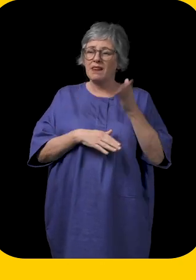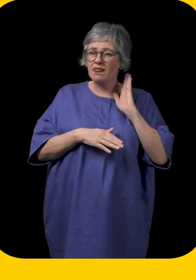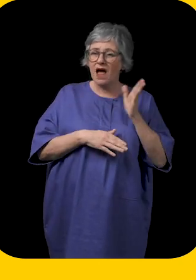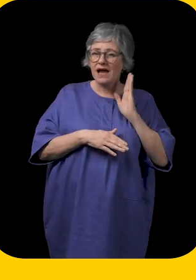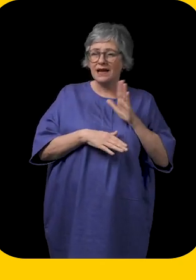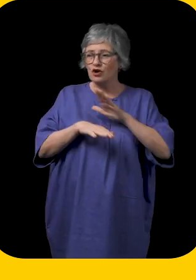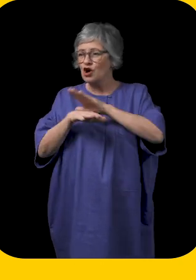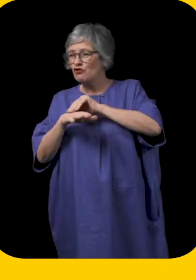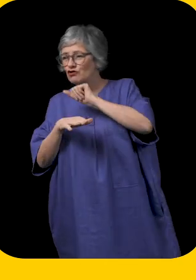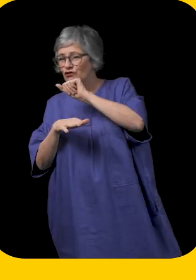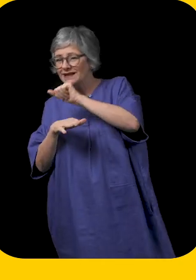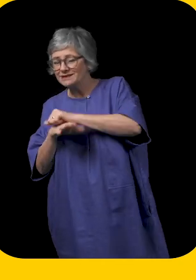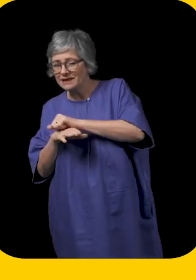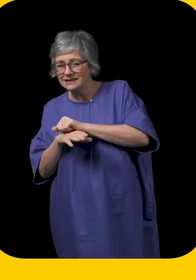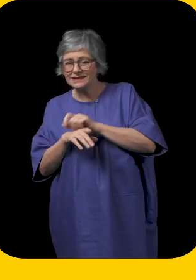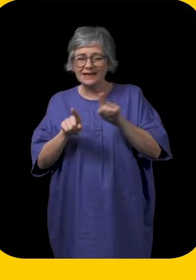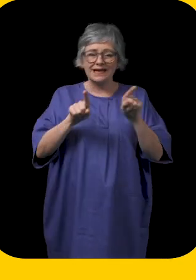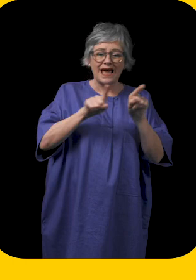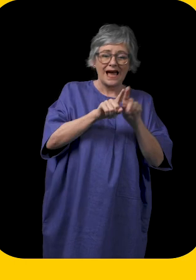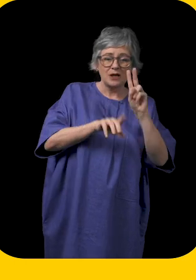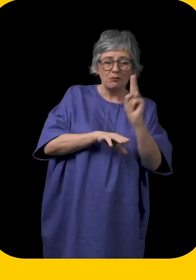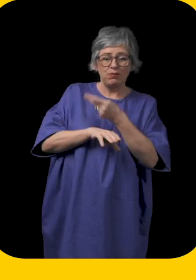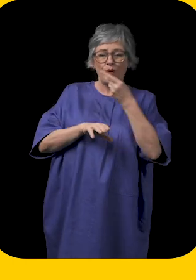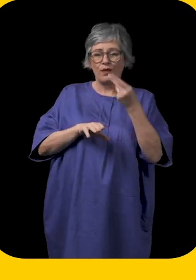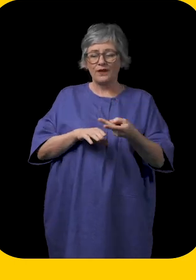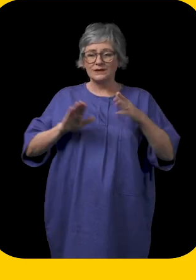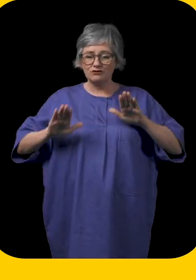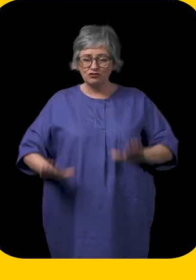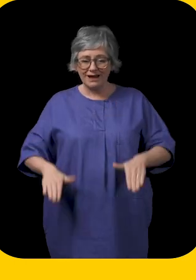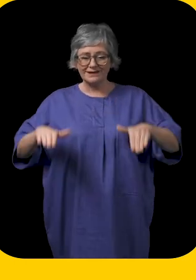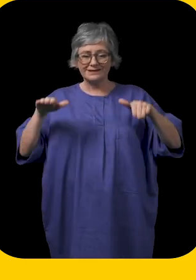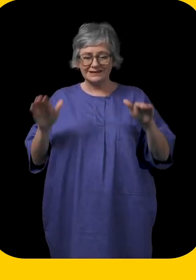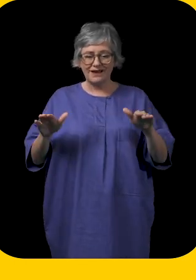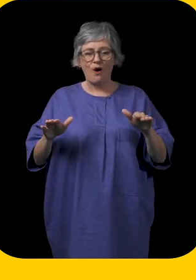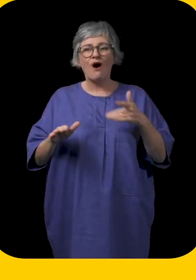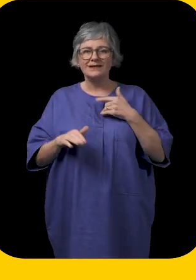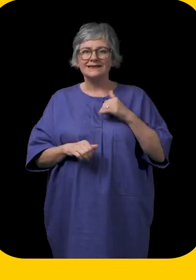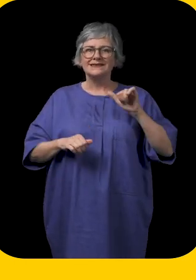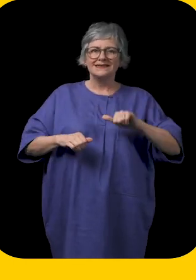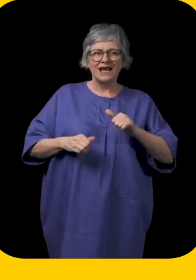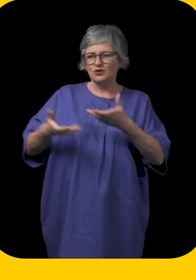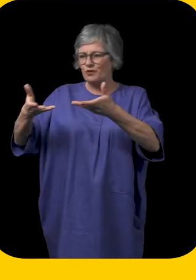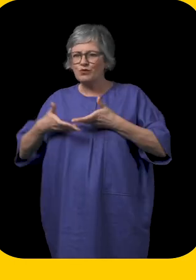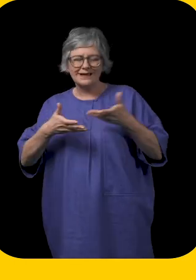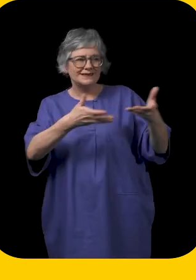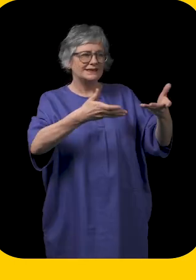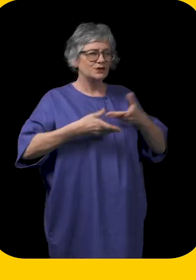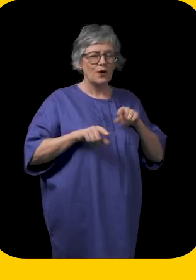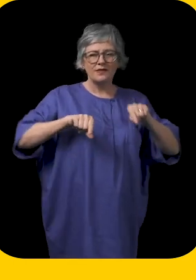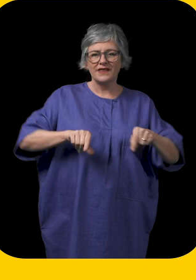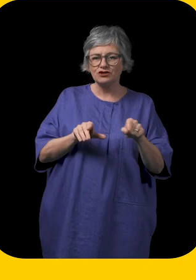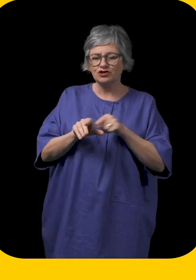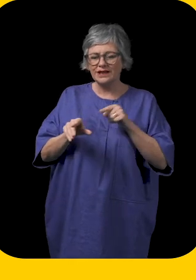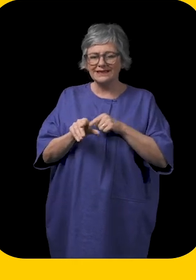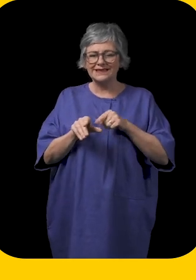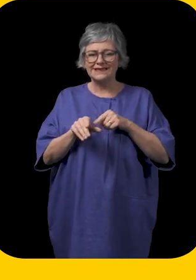you know, being lucky that I got Christmas and Eid you know, together as a kid. So I was like, yes, double the present, you know. Though obviously this